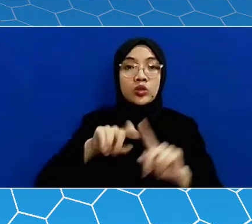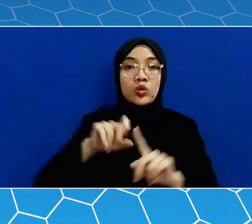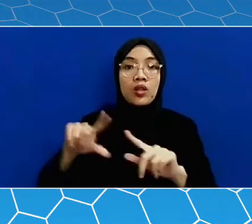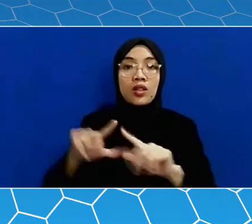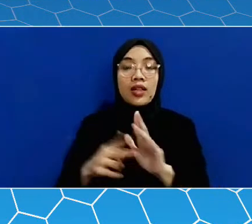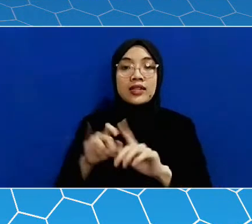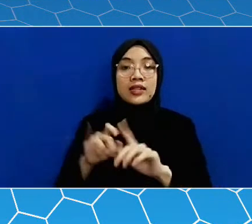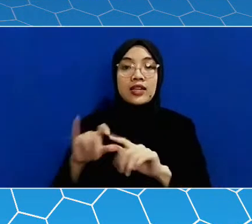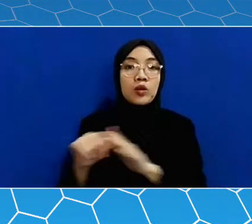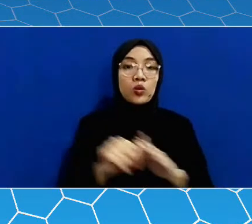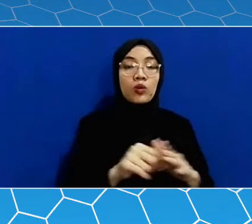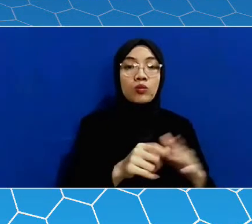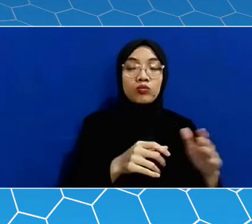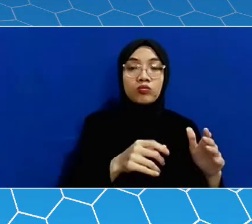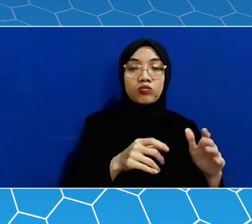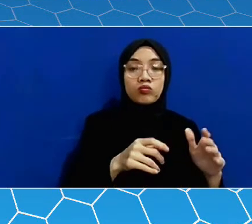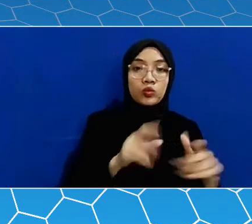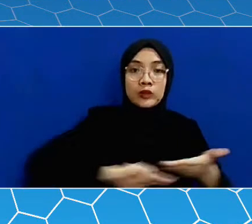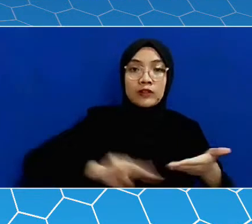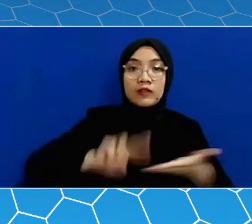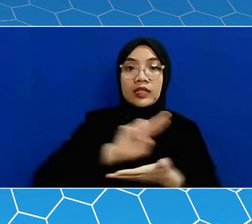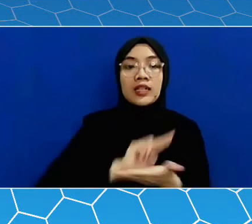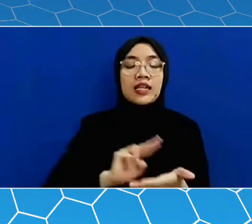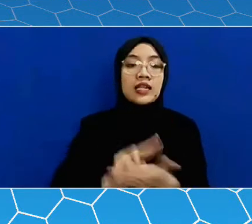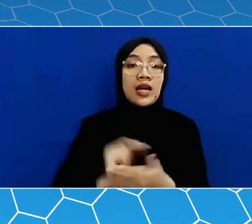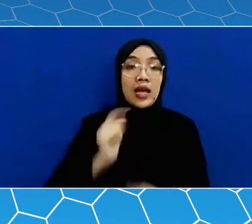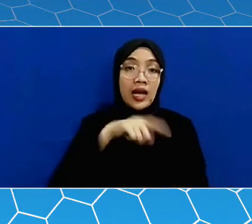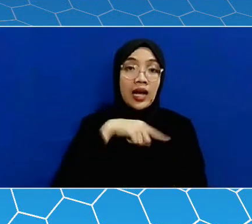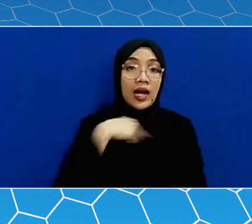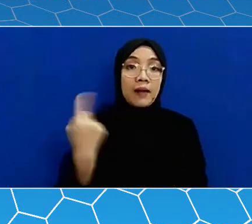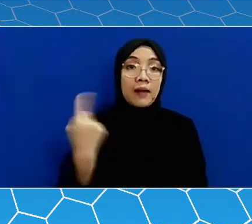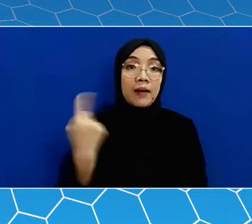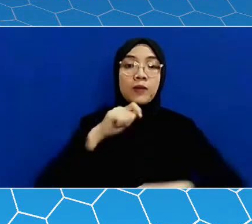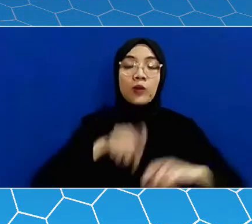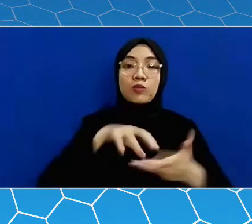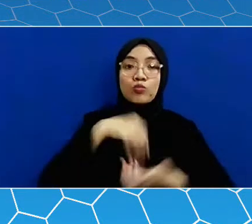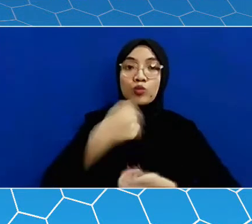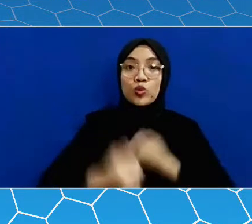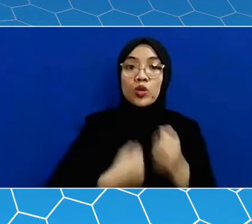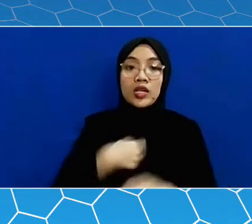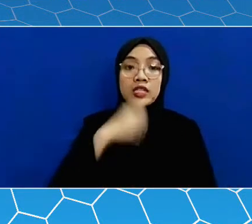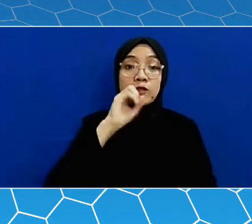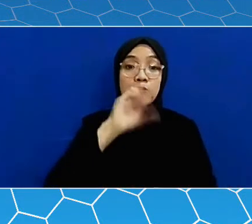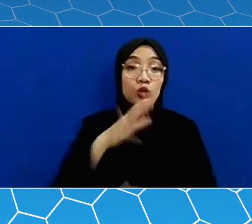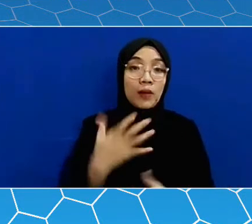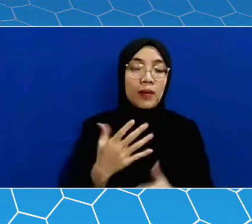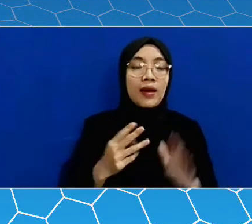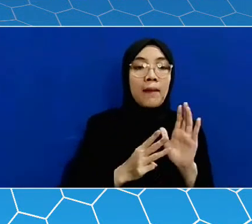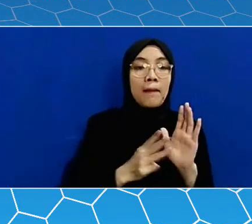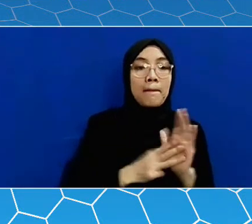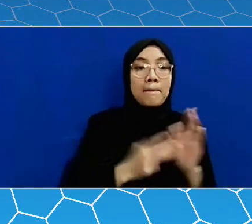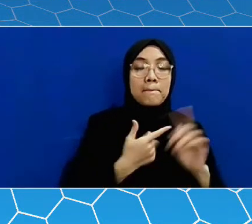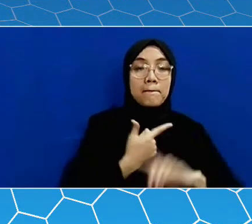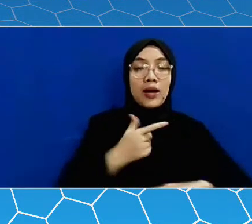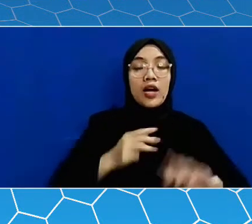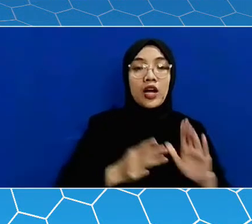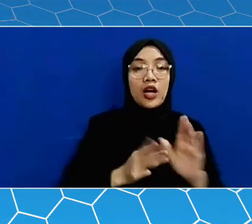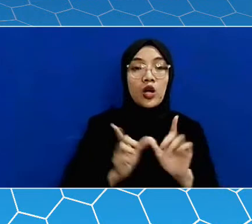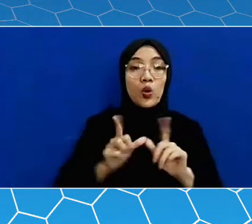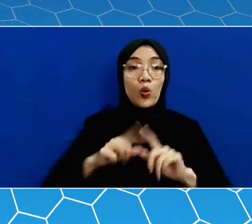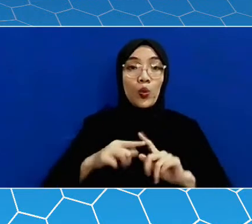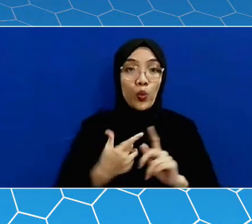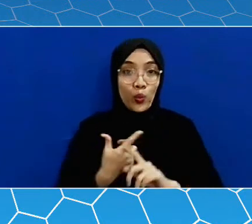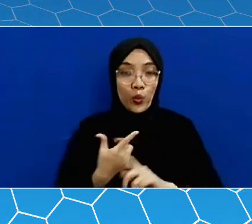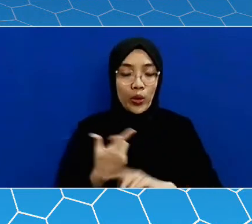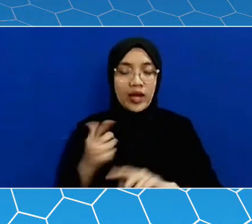that company, My Way Digital Health, that we're now taking these solutions to the rest of the world. And we have a patient and a clinician-facing platform